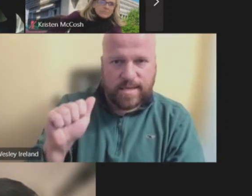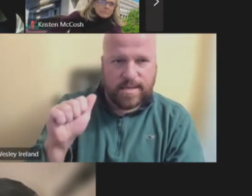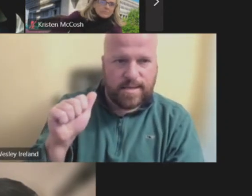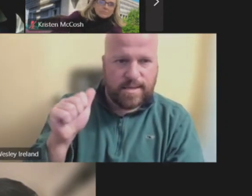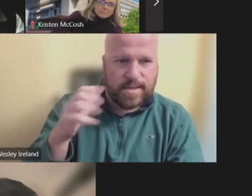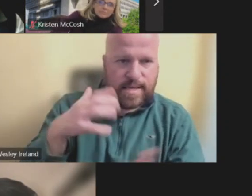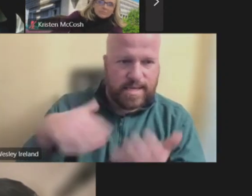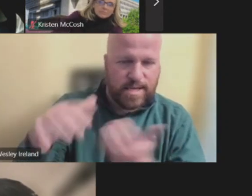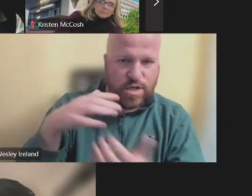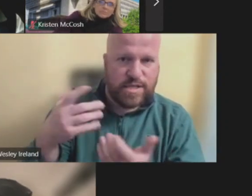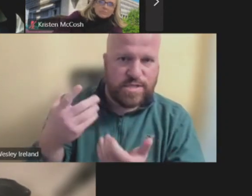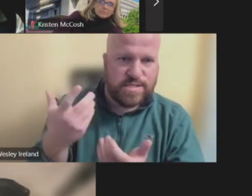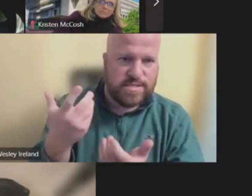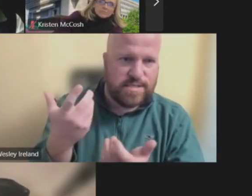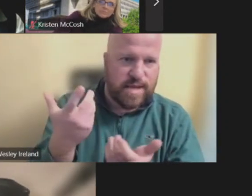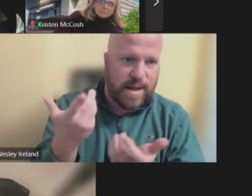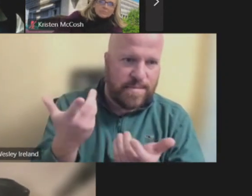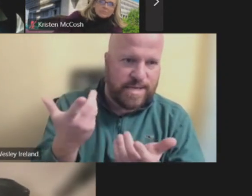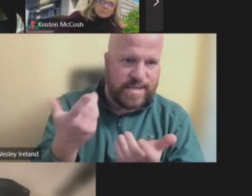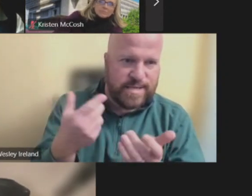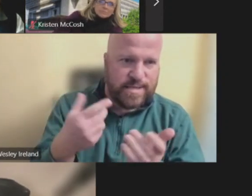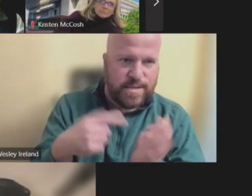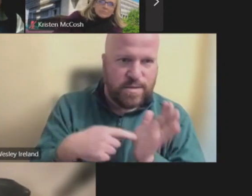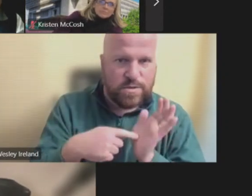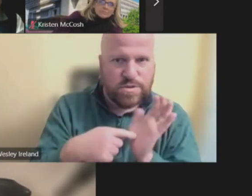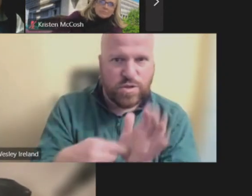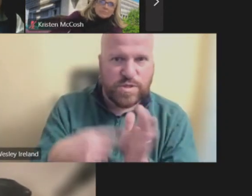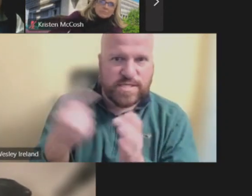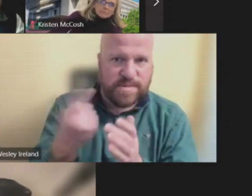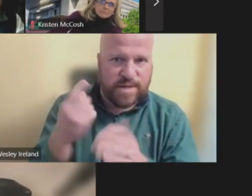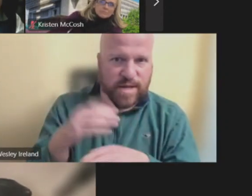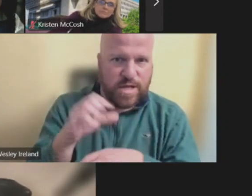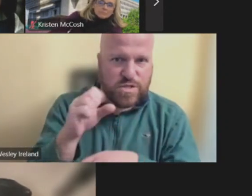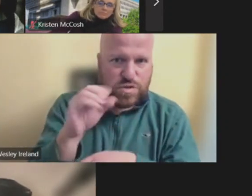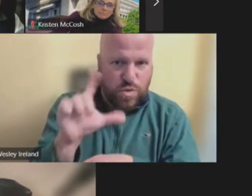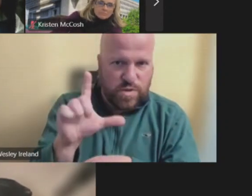on social media for engagement?